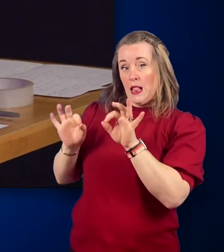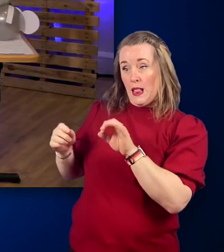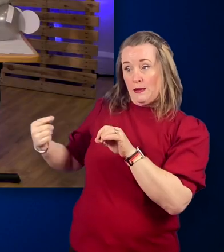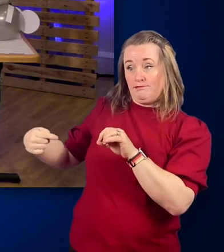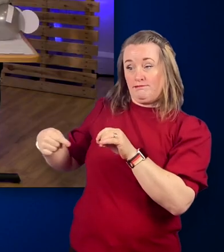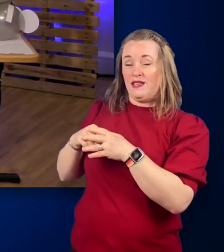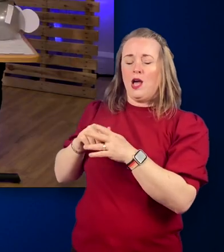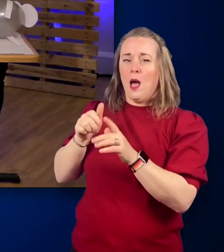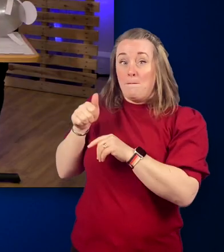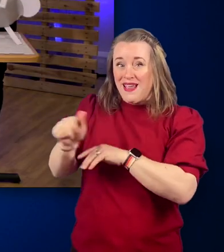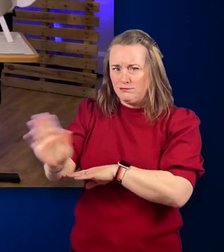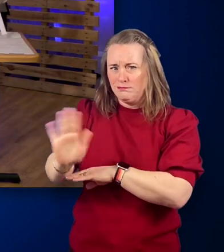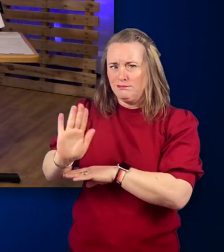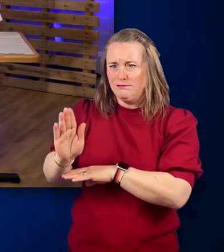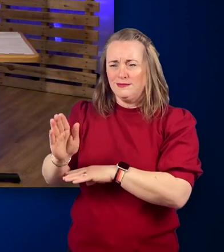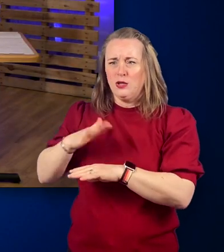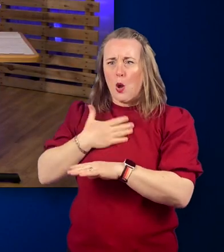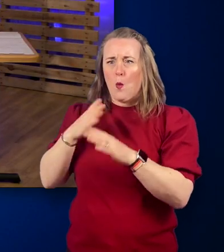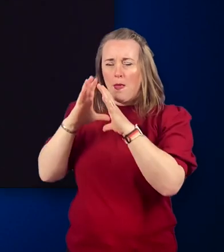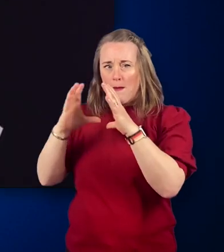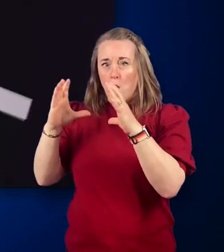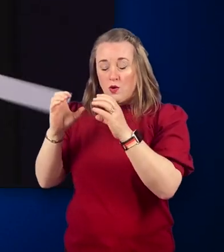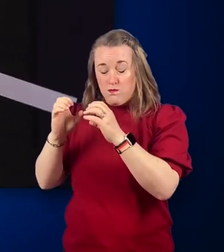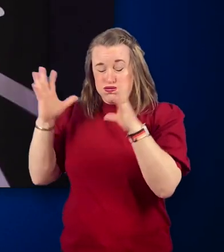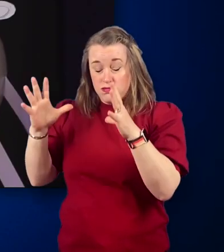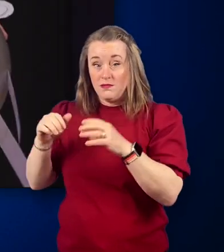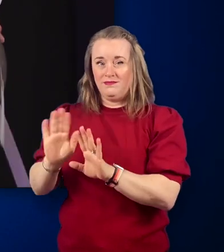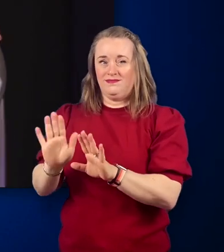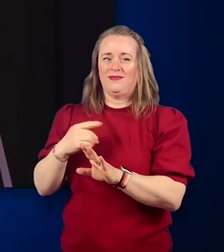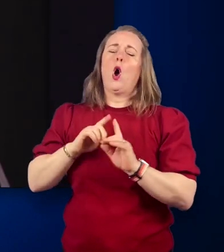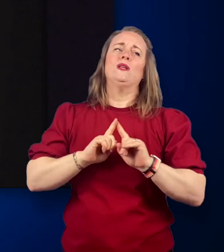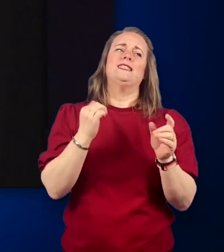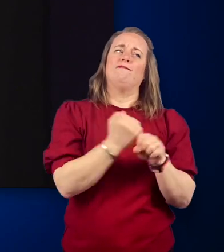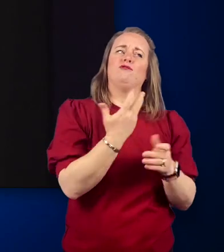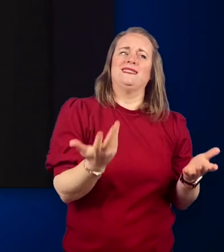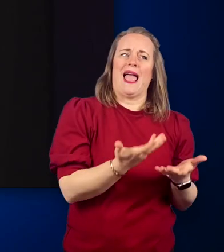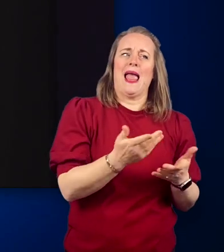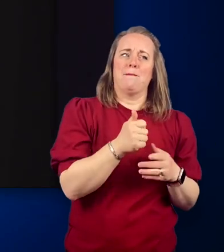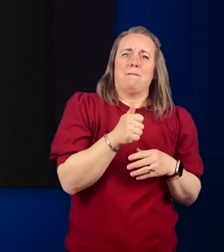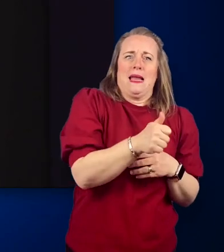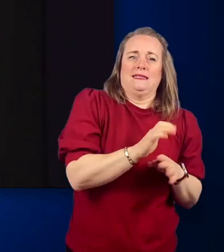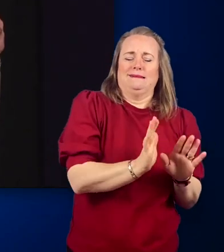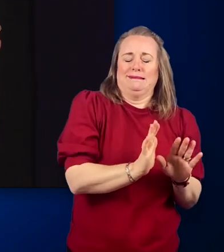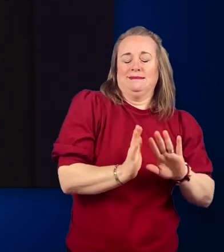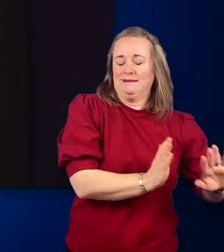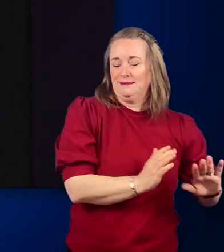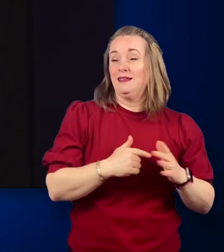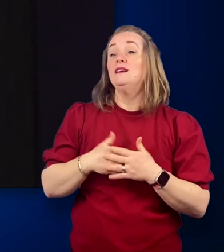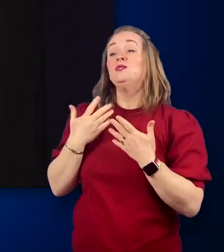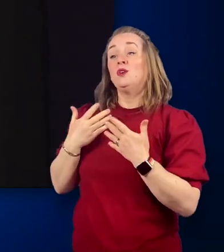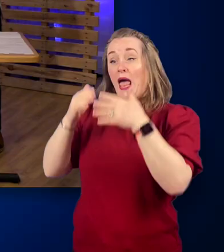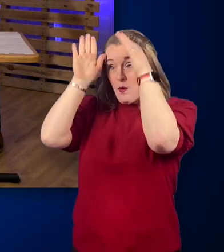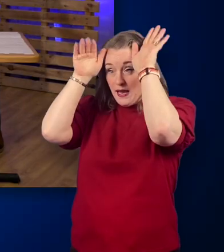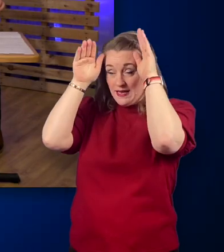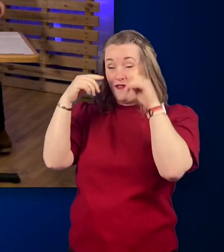donkey, not pinning it on because we might burst our balloon. There we go. Different game altogether. Different game, yeah. So it now has a tail.